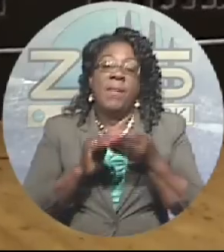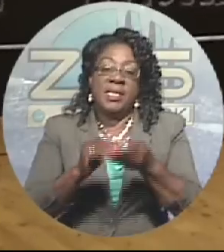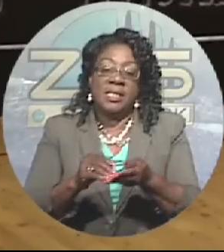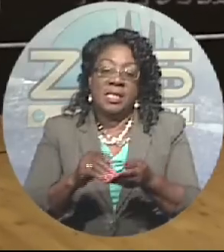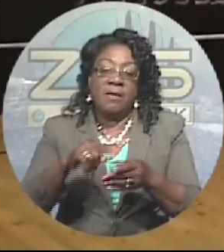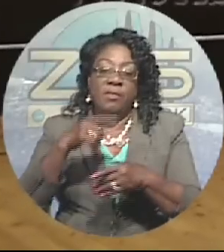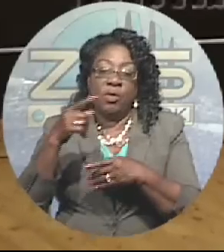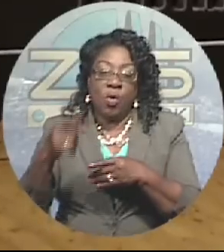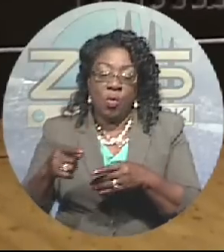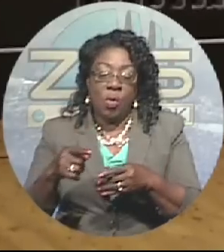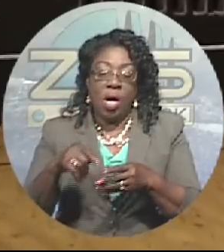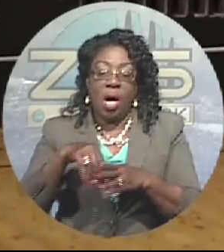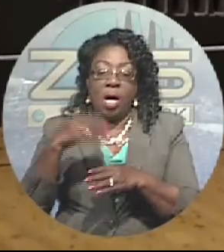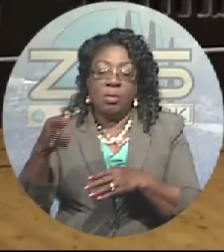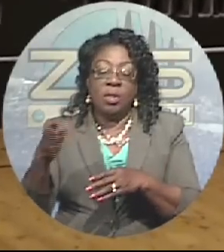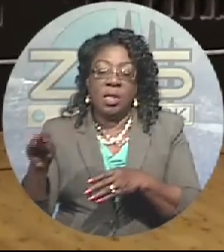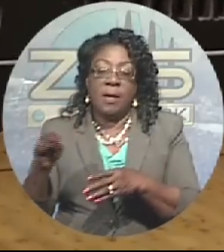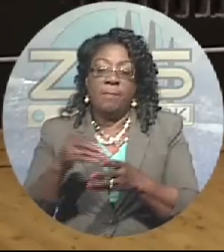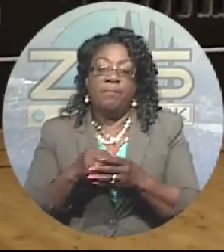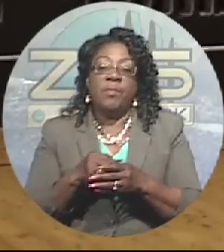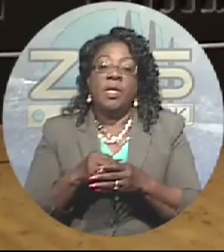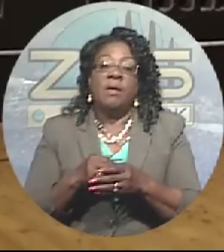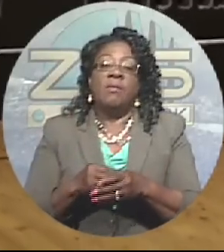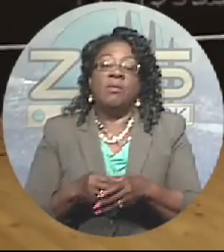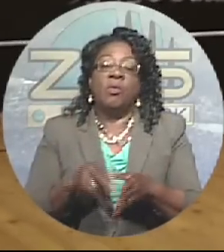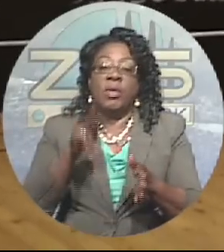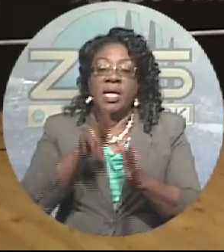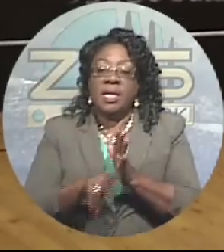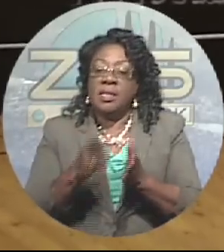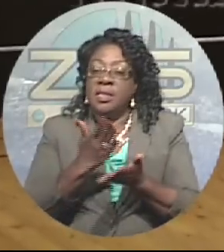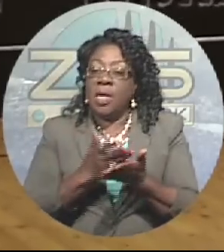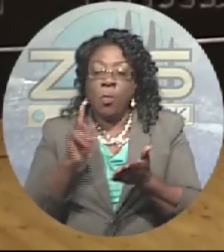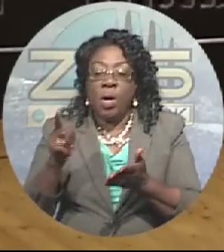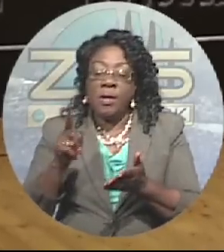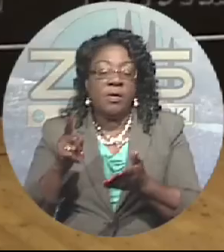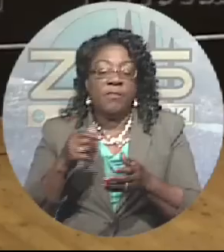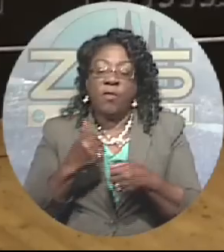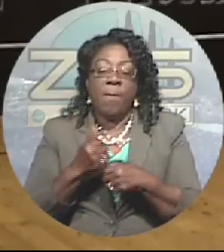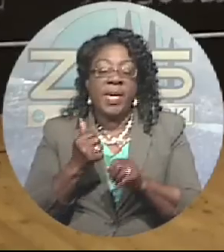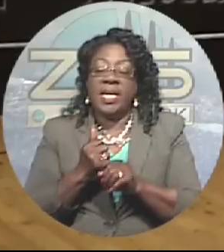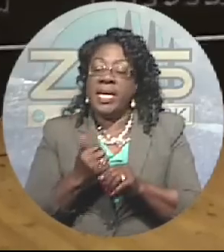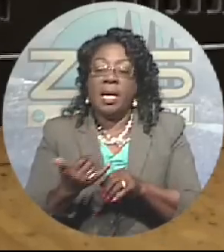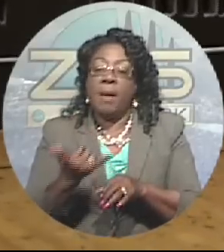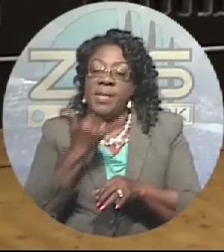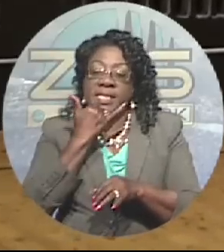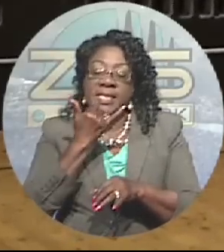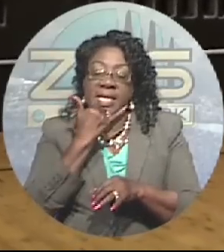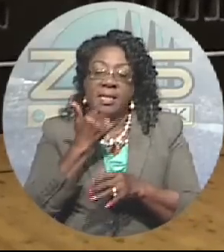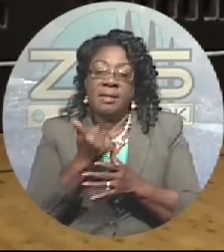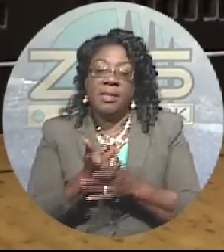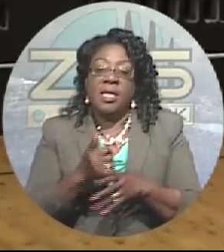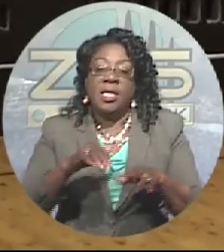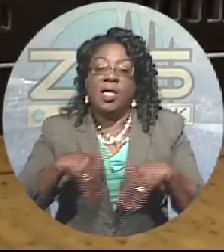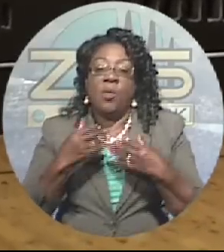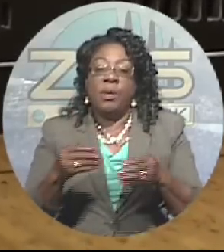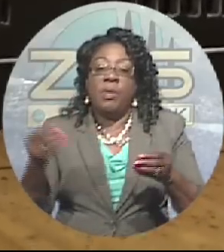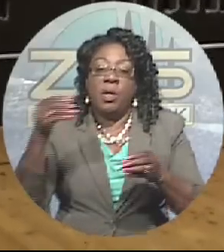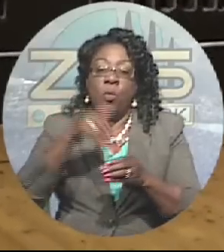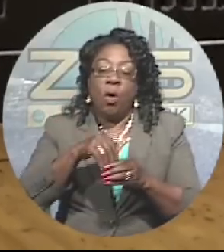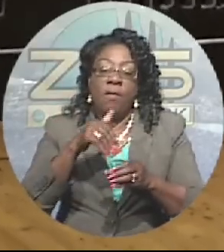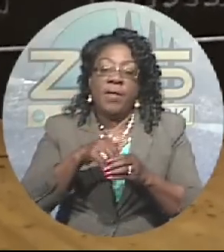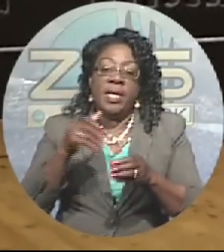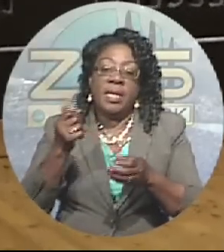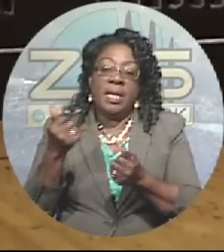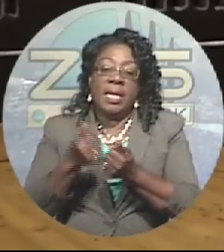killing them, and not killing them for one mistake. This got to be a teaching moment for the young people that are involved in the game of